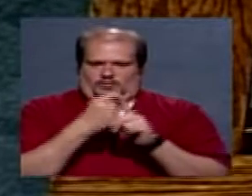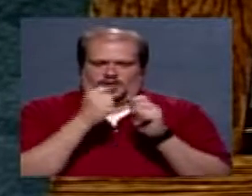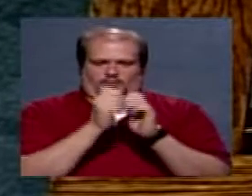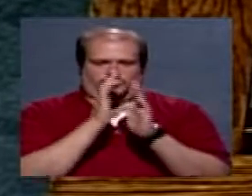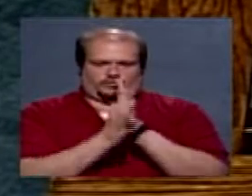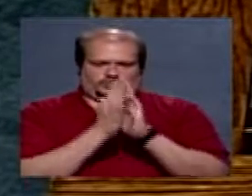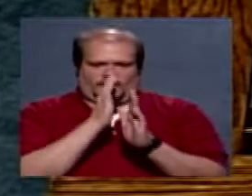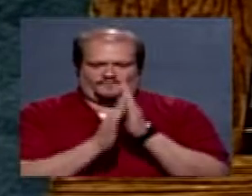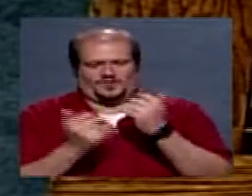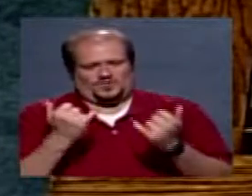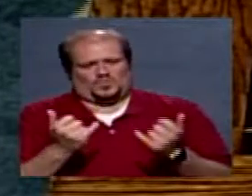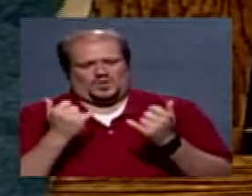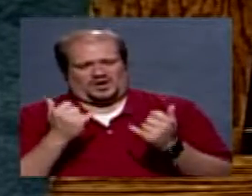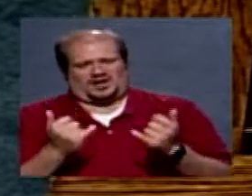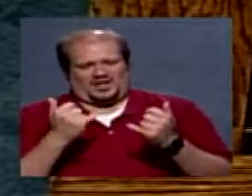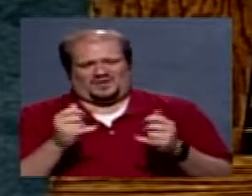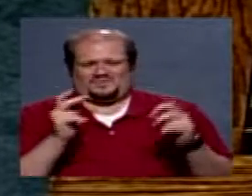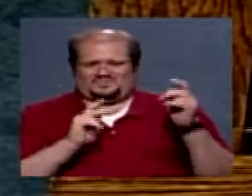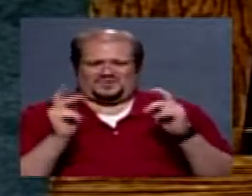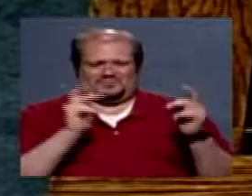traffic. Right now,